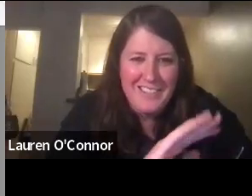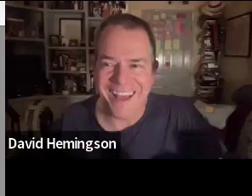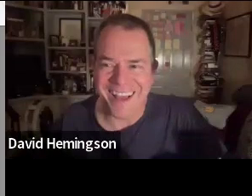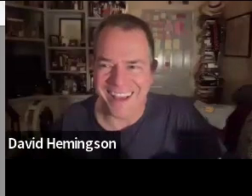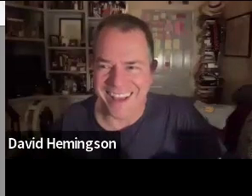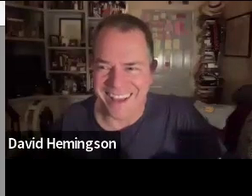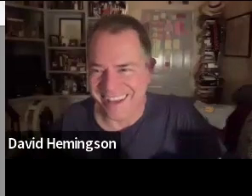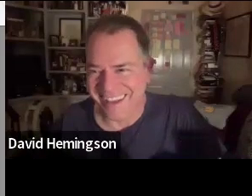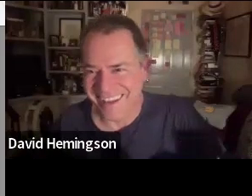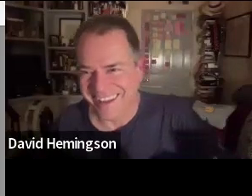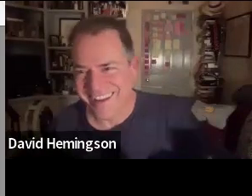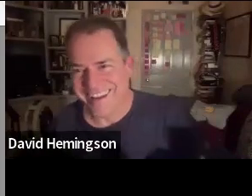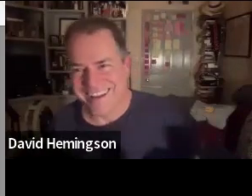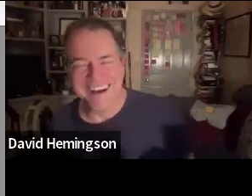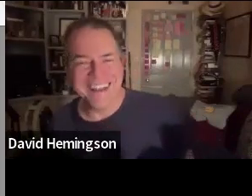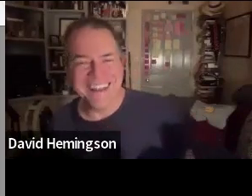is